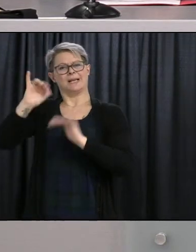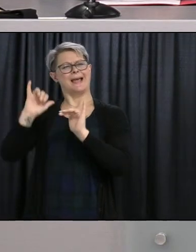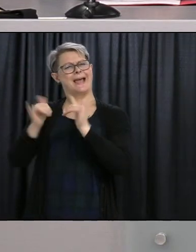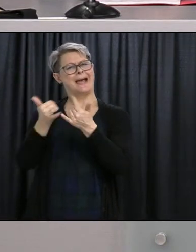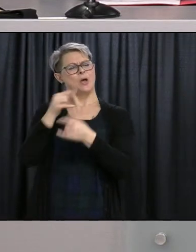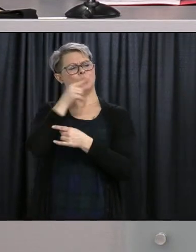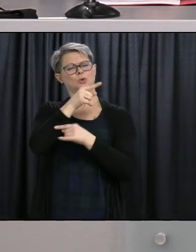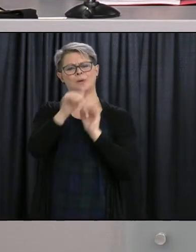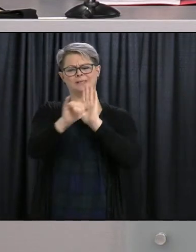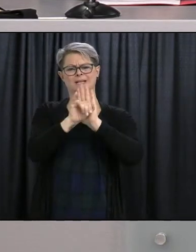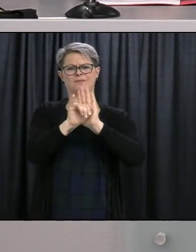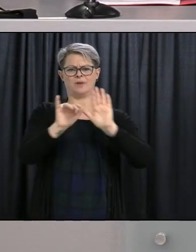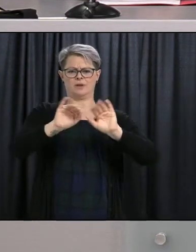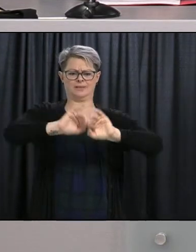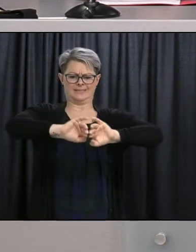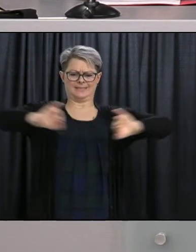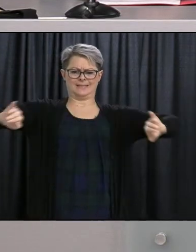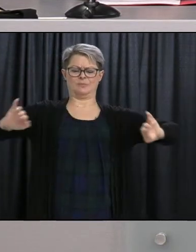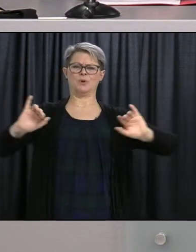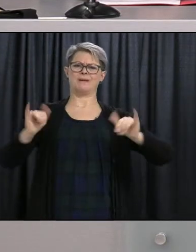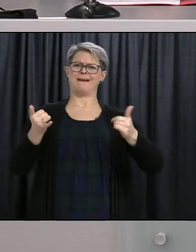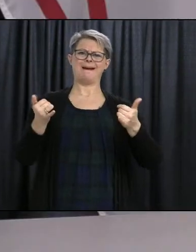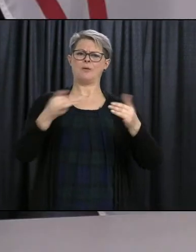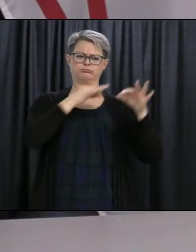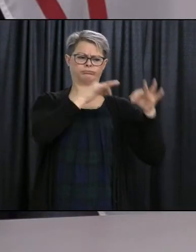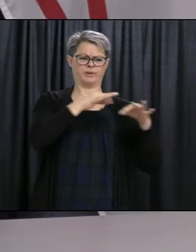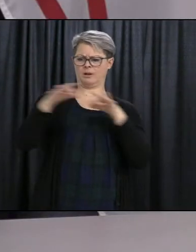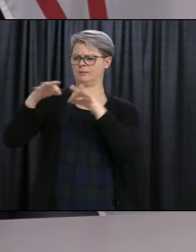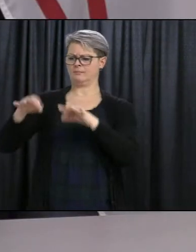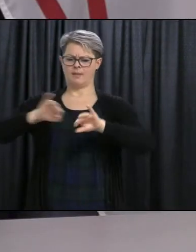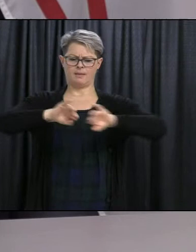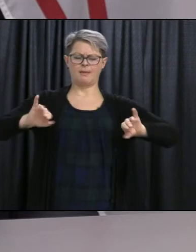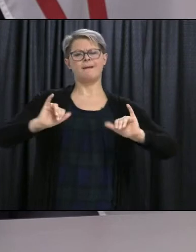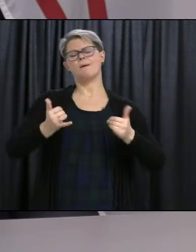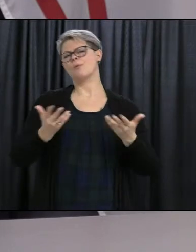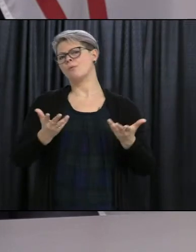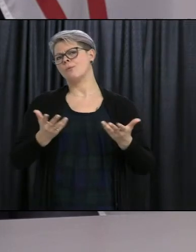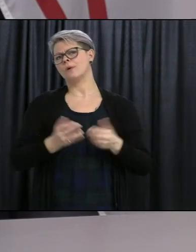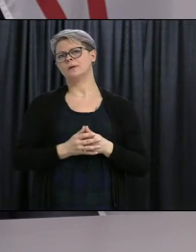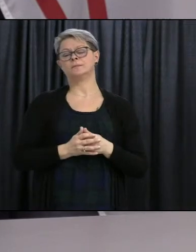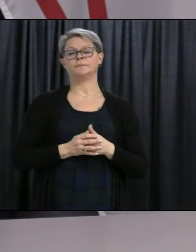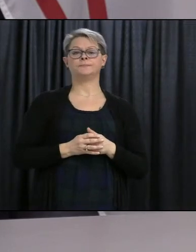characterize each of those factors? So I think